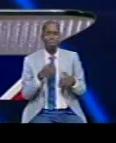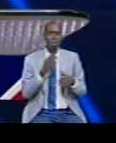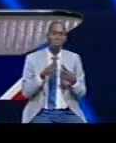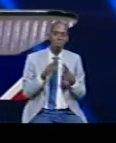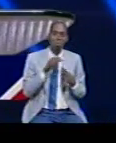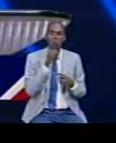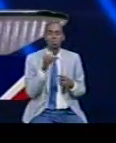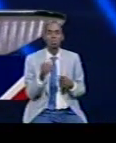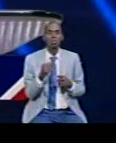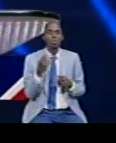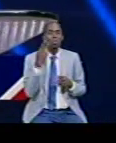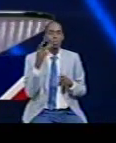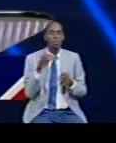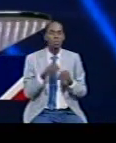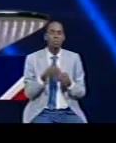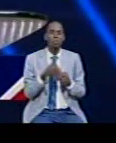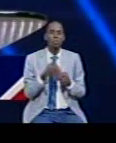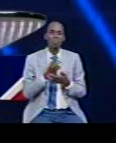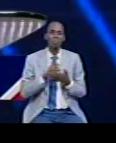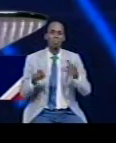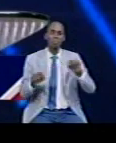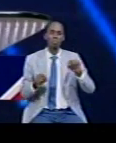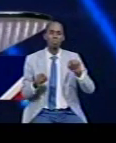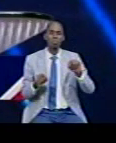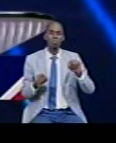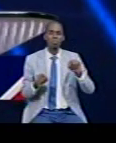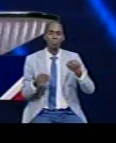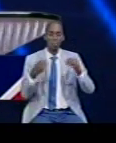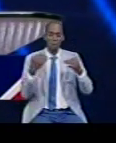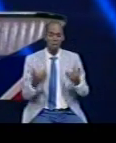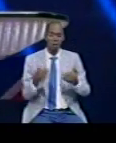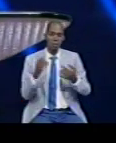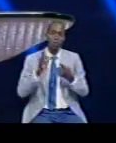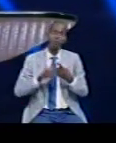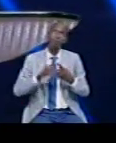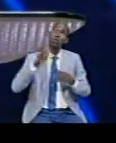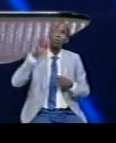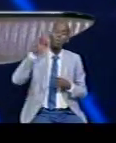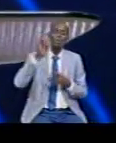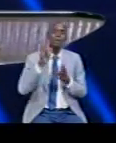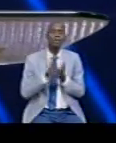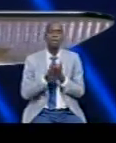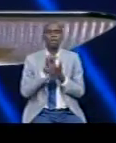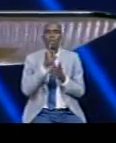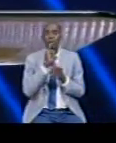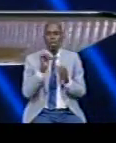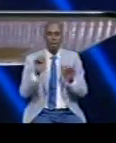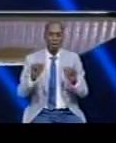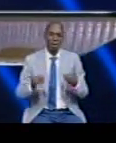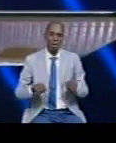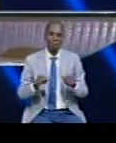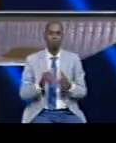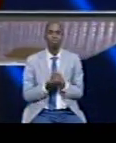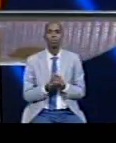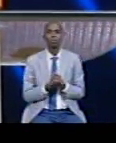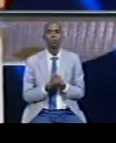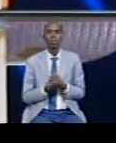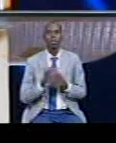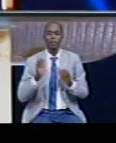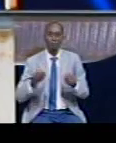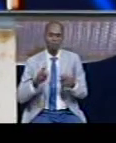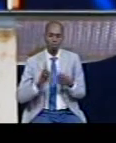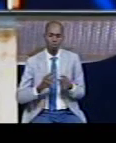in verse 20, it says, now, unto him that is able to